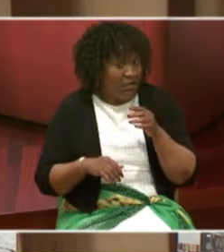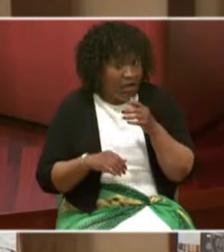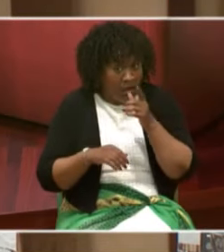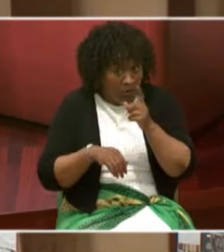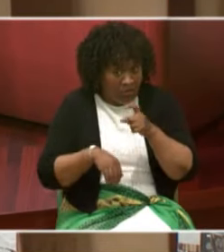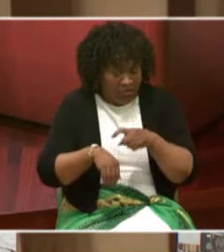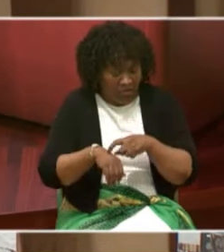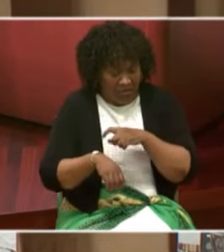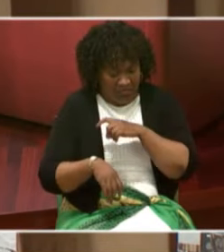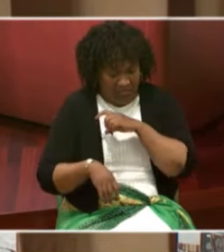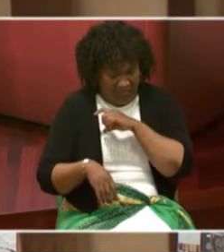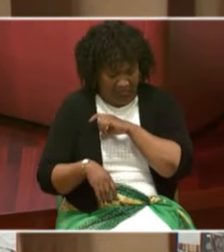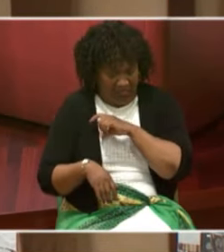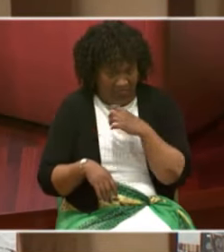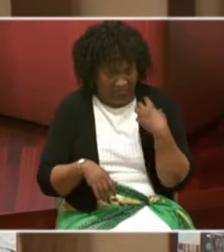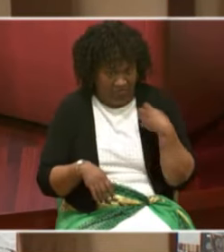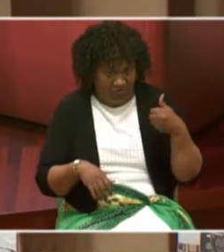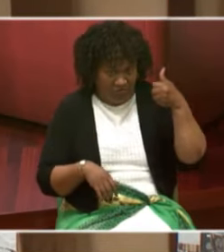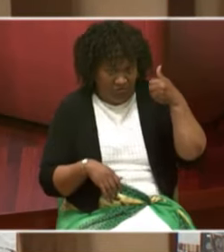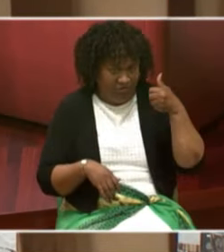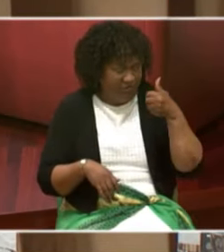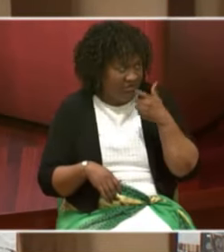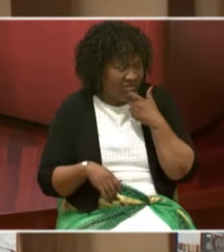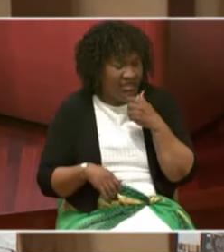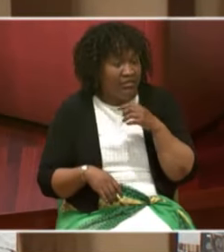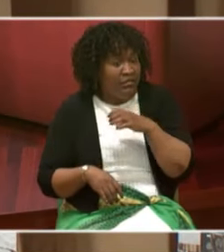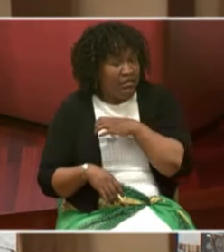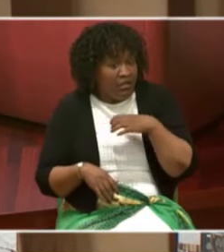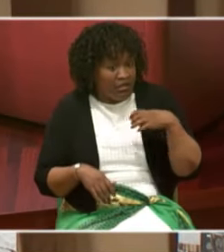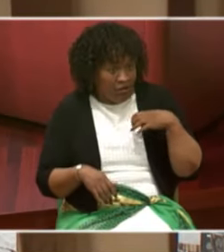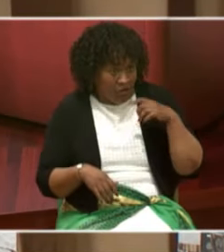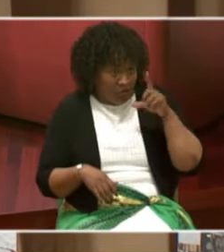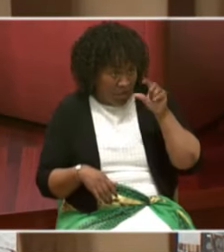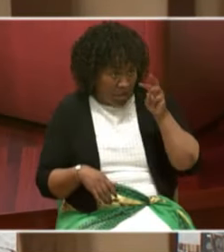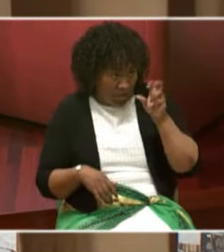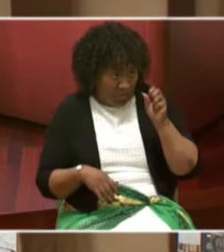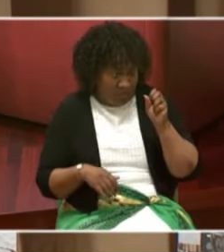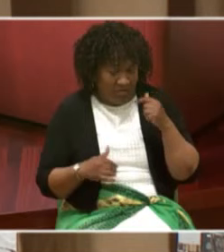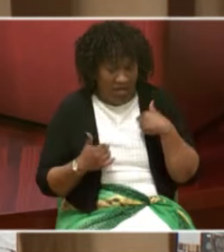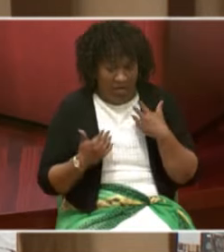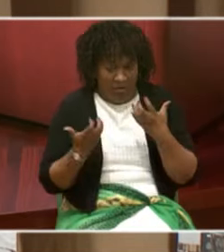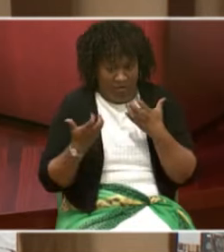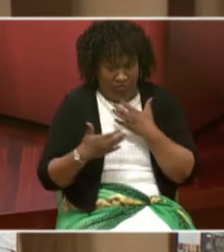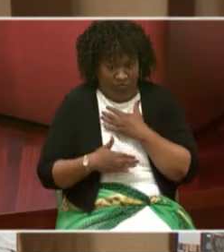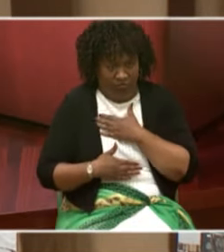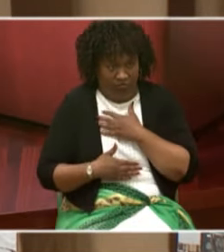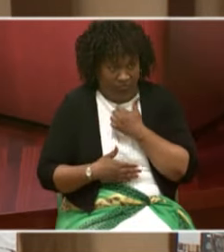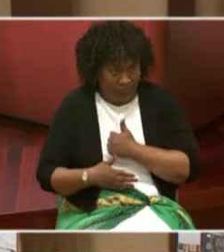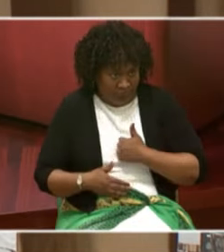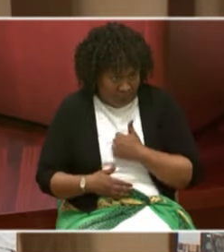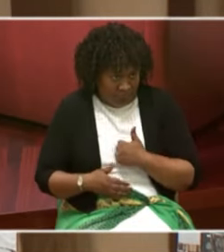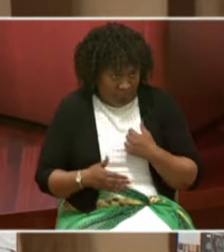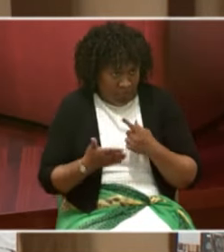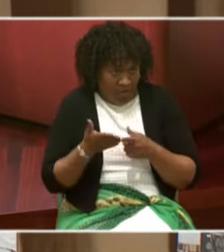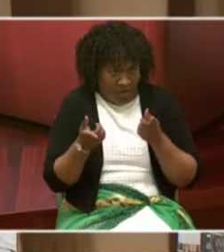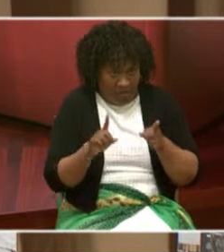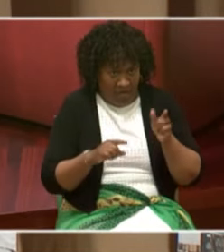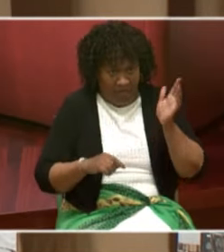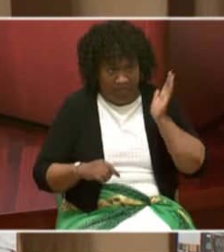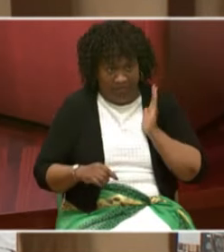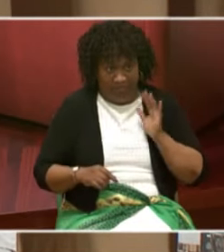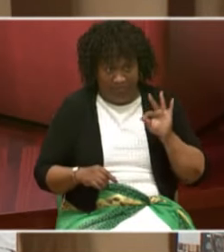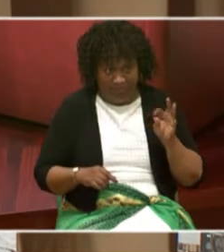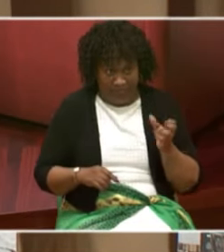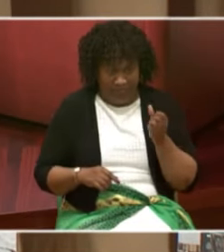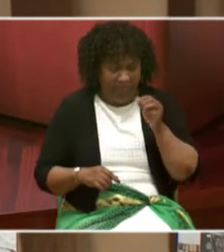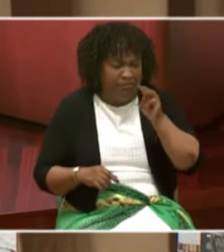you just hang in there. You keep the faith. You never give up. You never become bitter or hostile, and it all will work out.